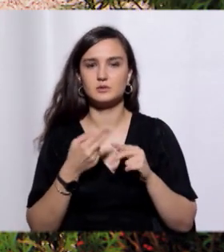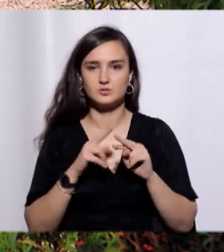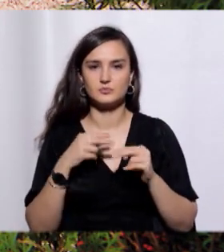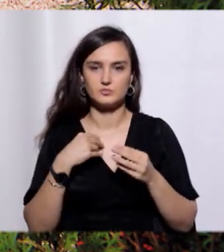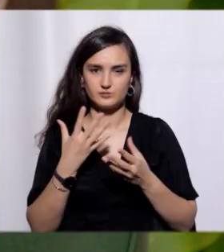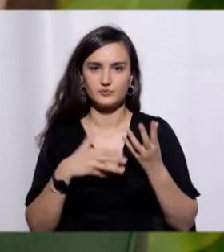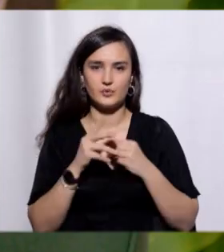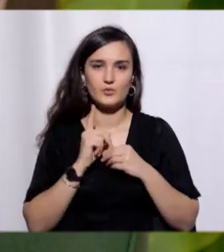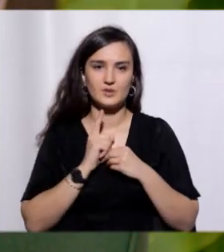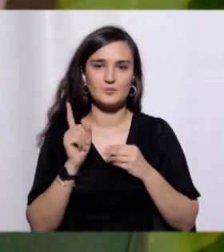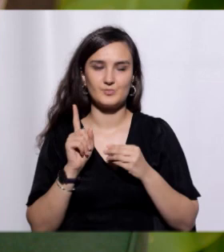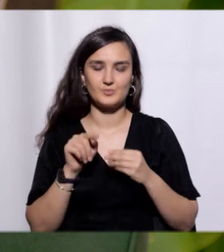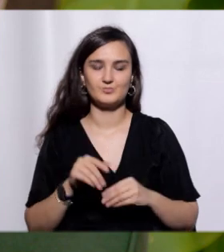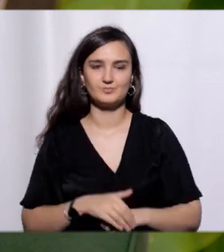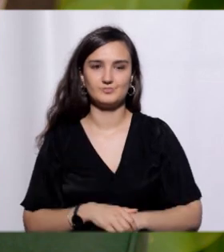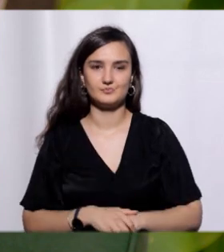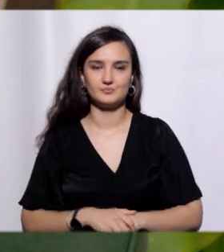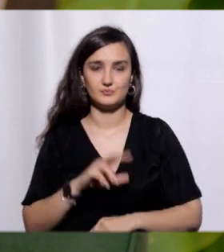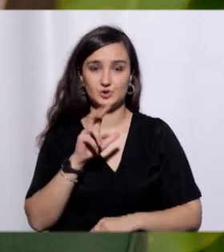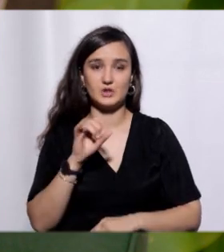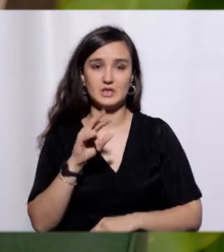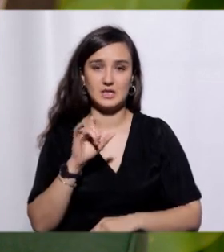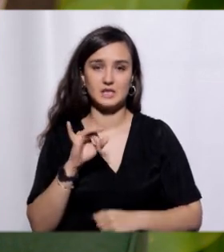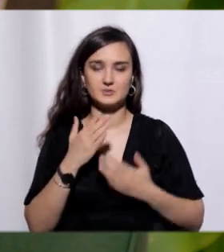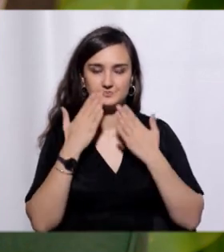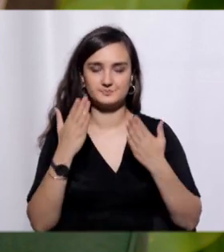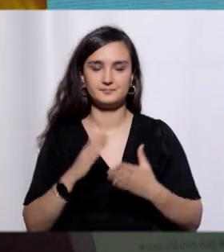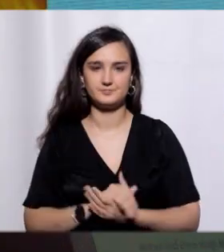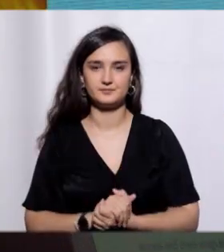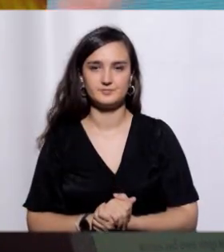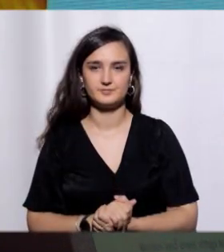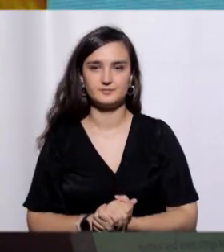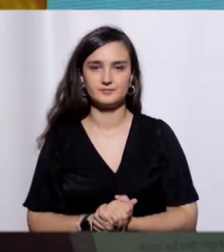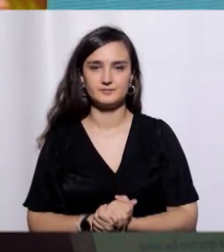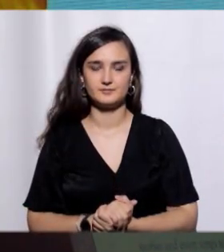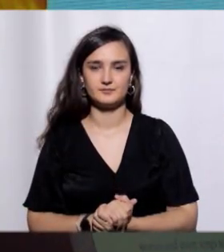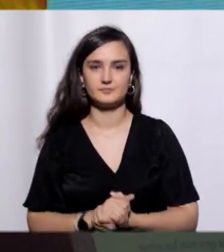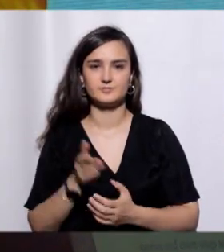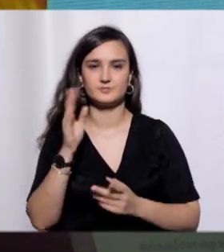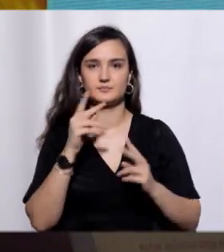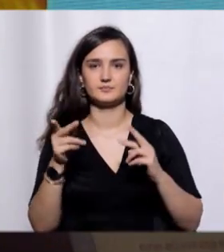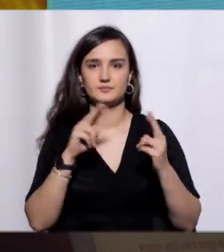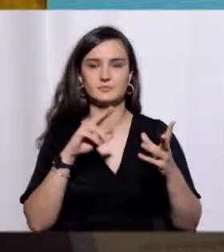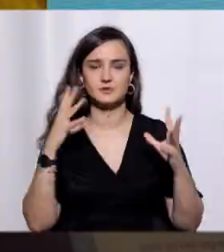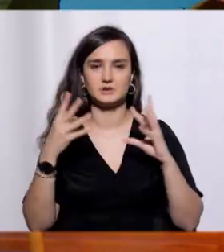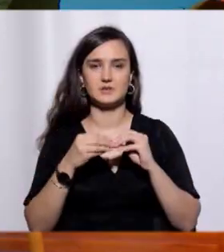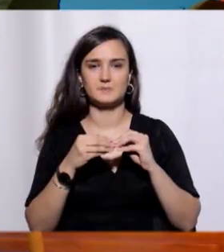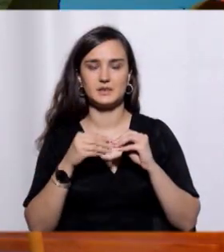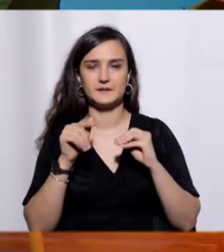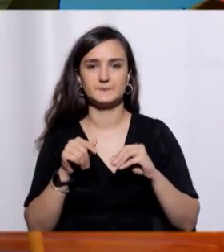we are expected to read in Jane Eyre's book. Okay, speaking of that book, let's move to the summary